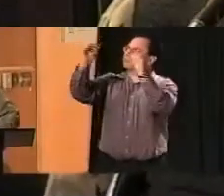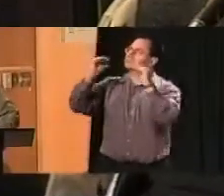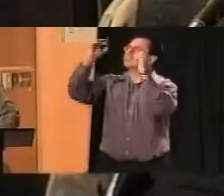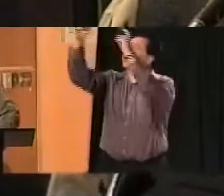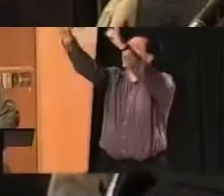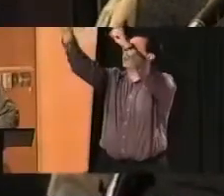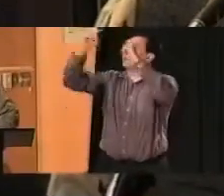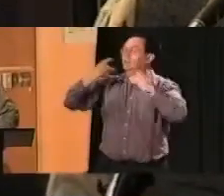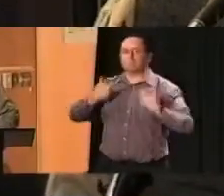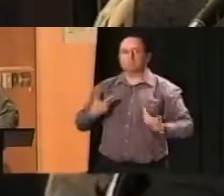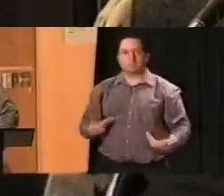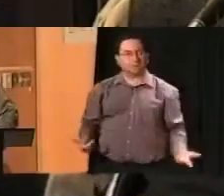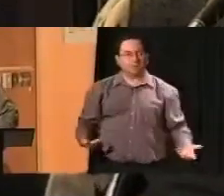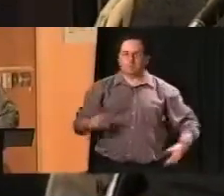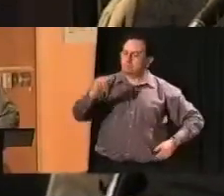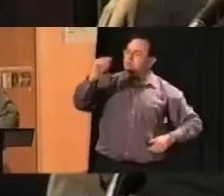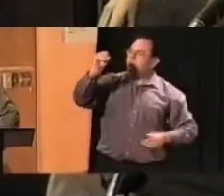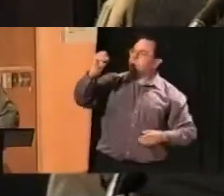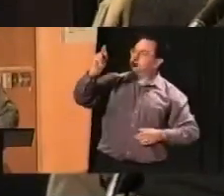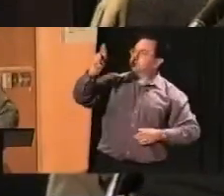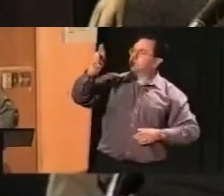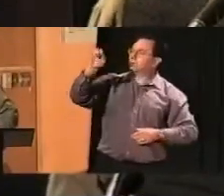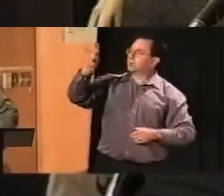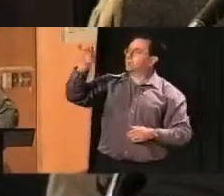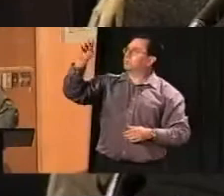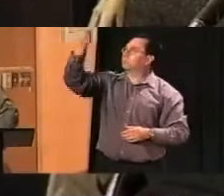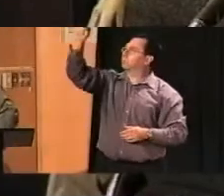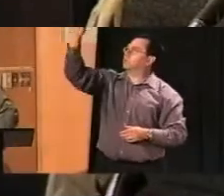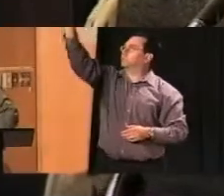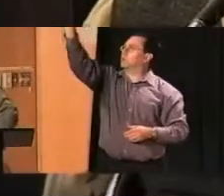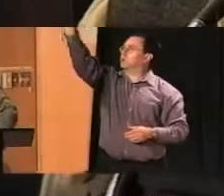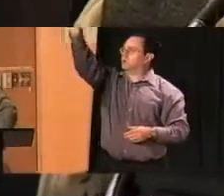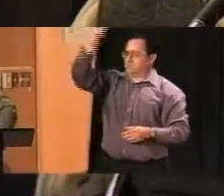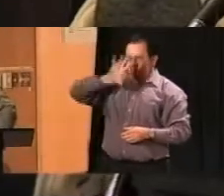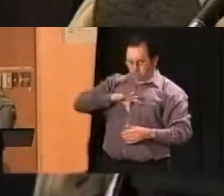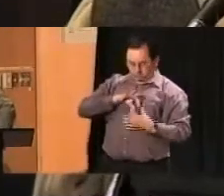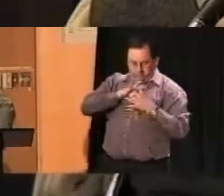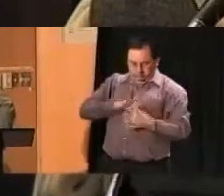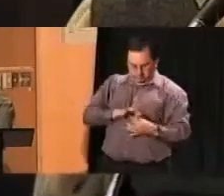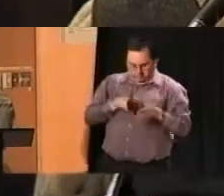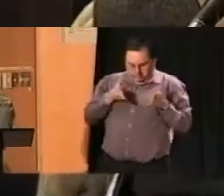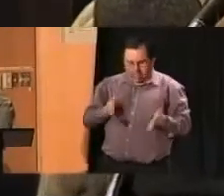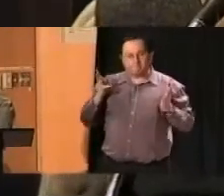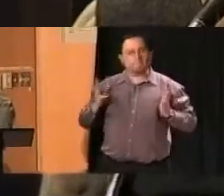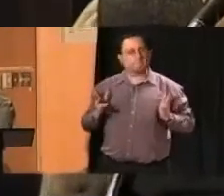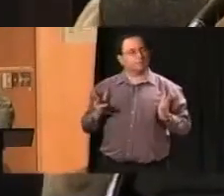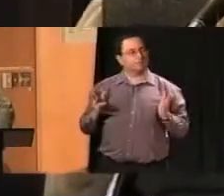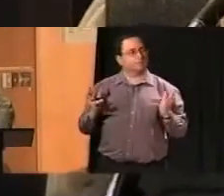gift to me was leaving Tourette right there.